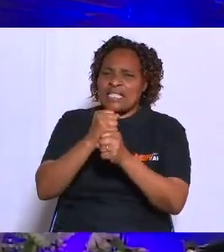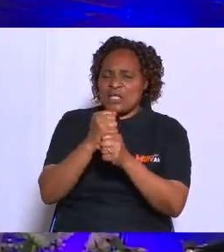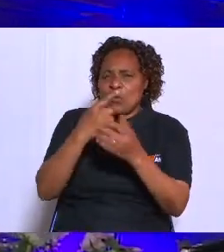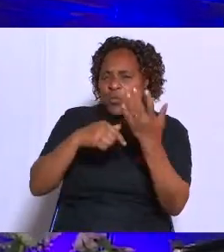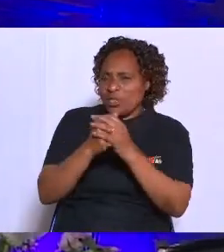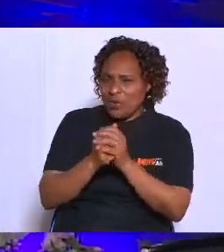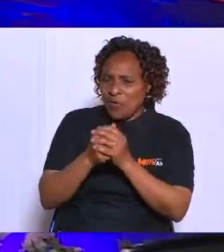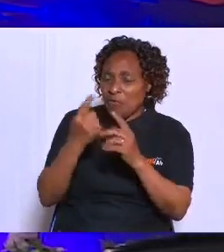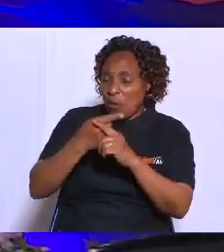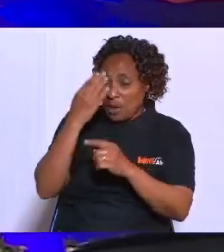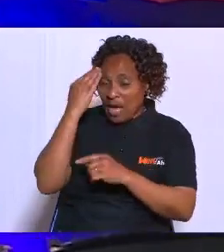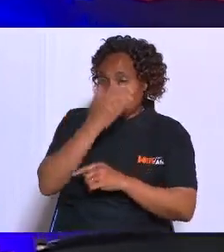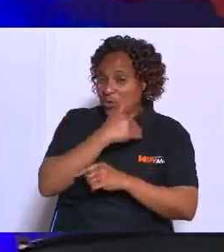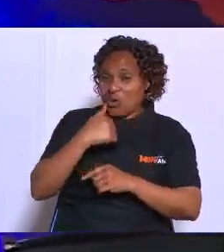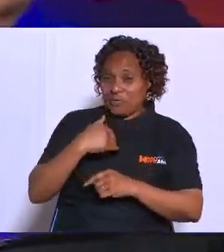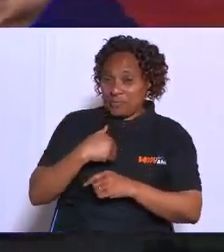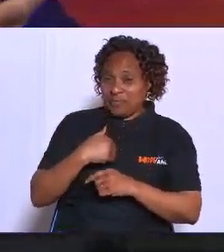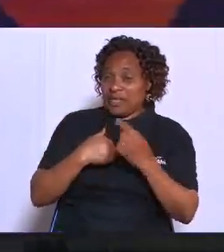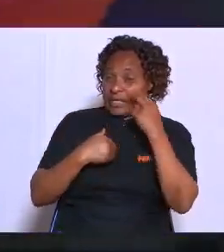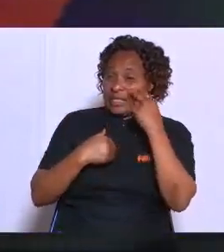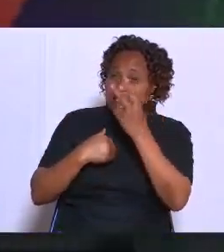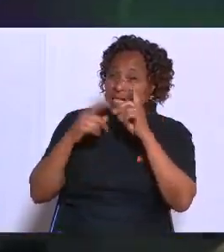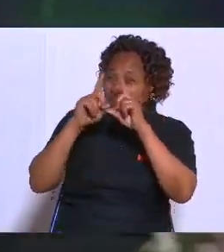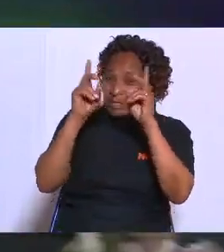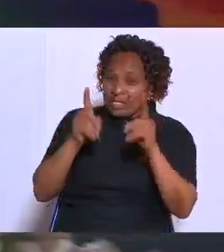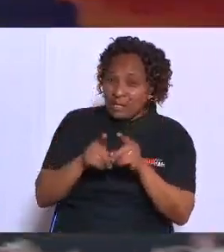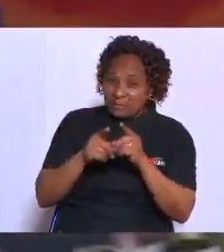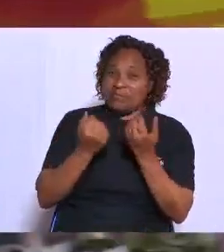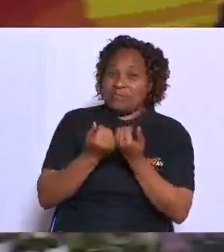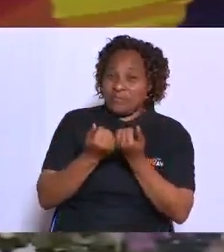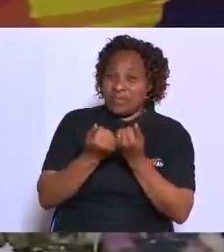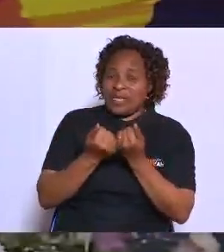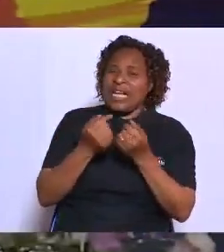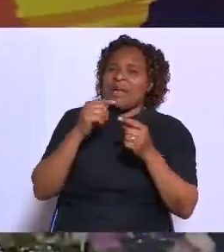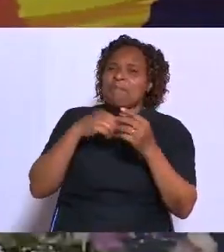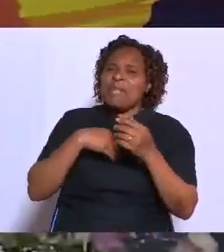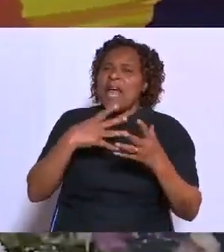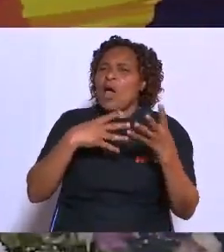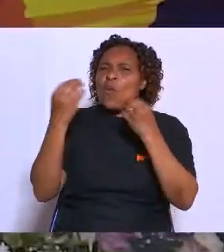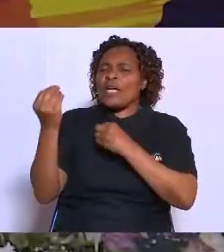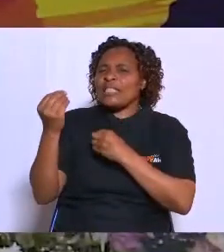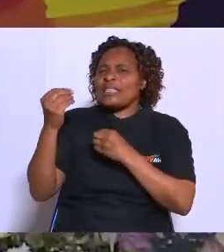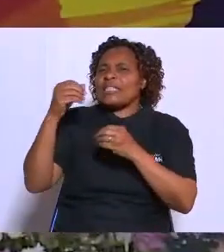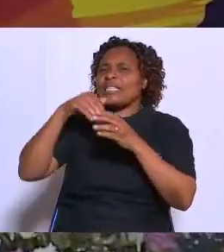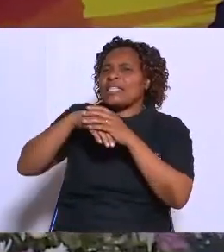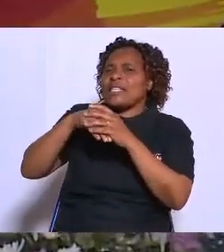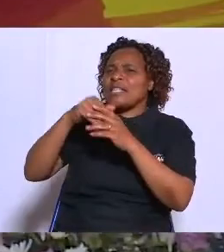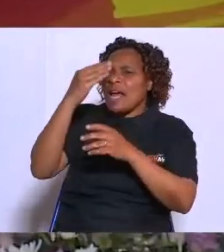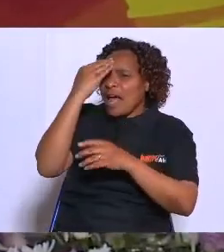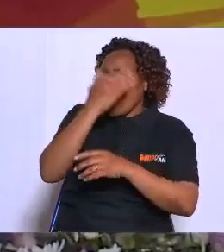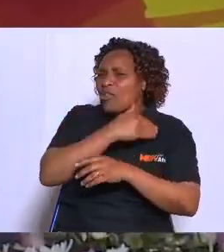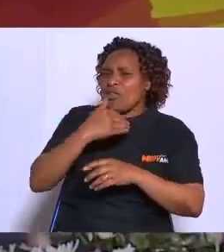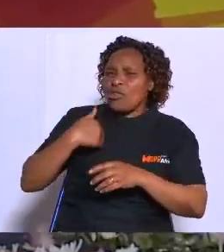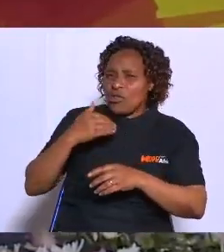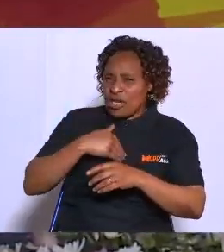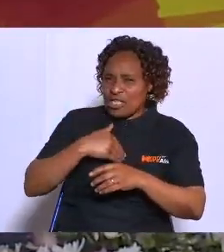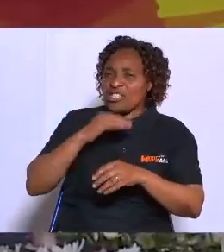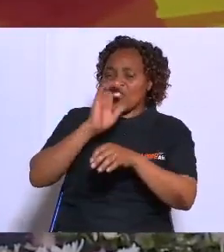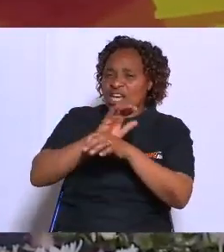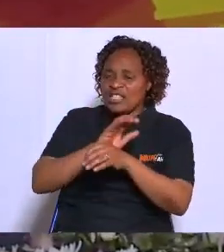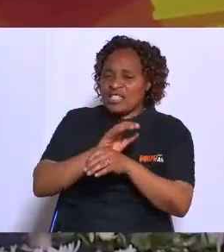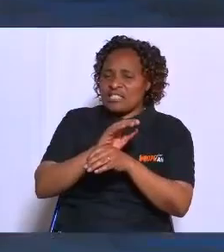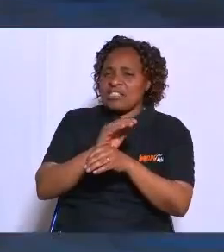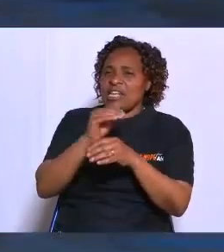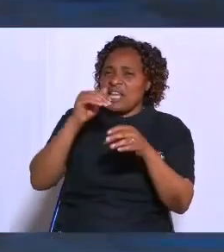catechism you see a picture of the catechism on the screen so I went to the catechism and this is called the converts